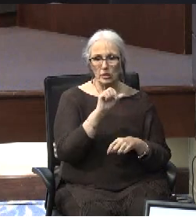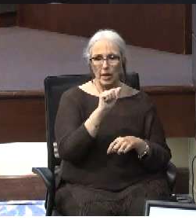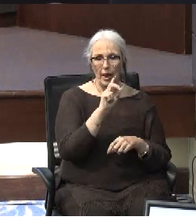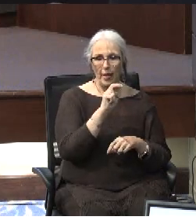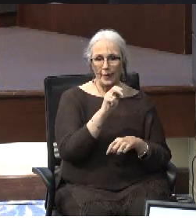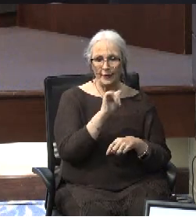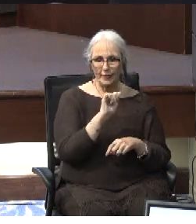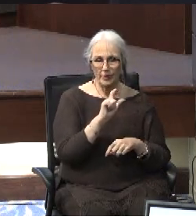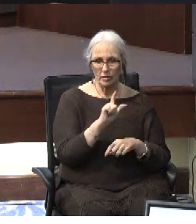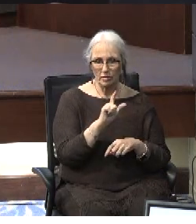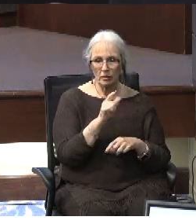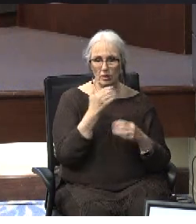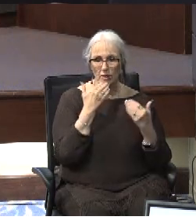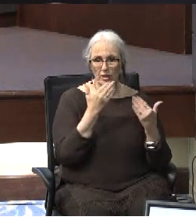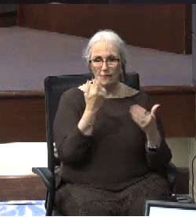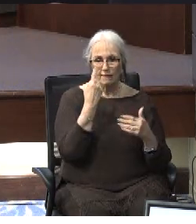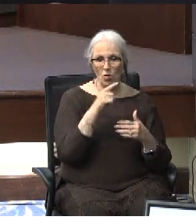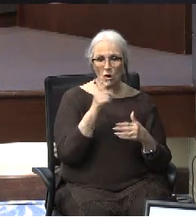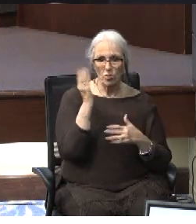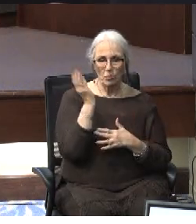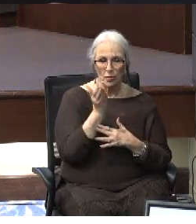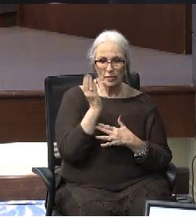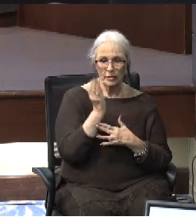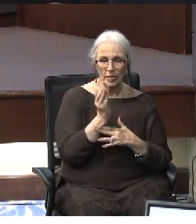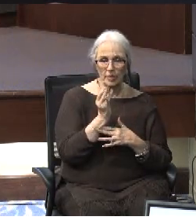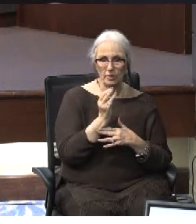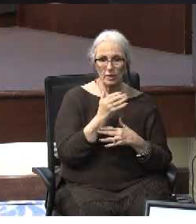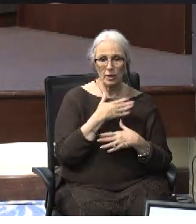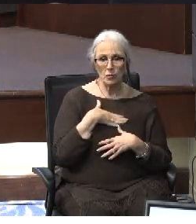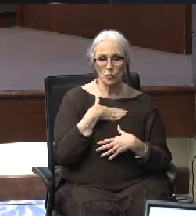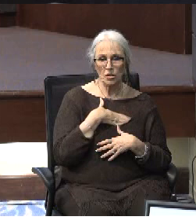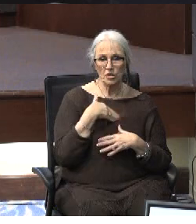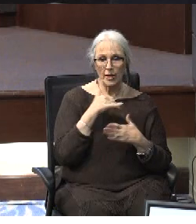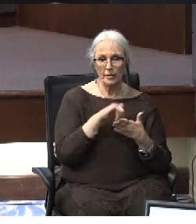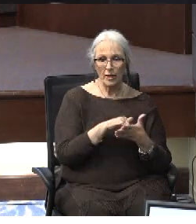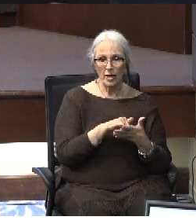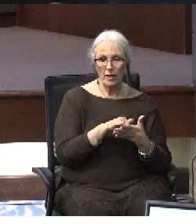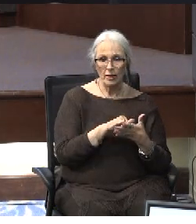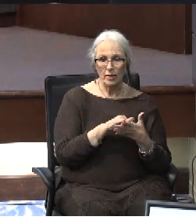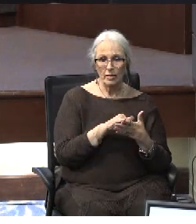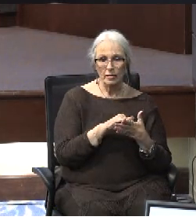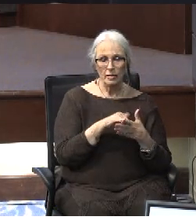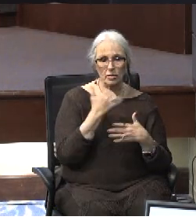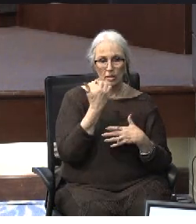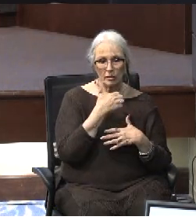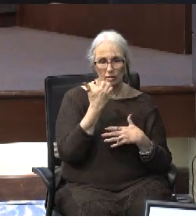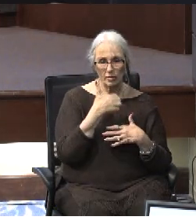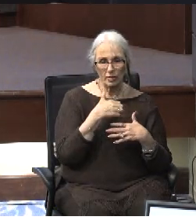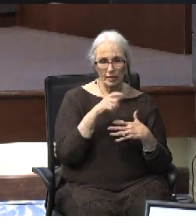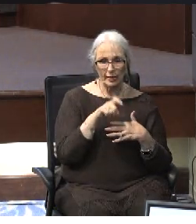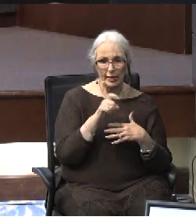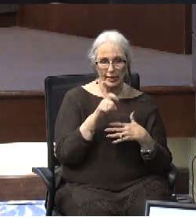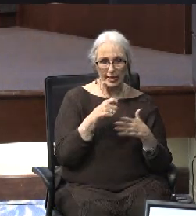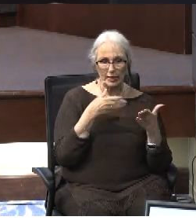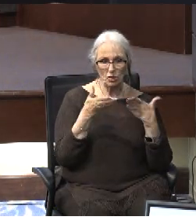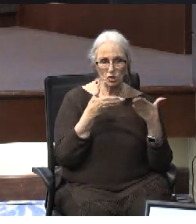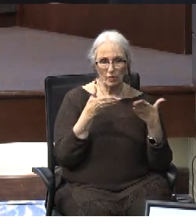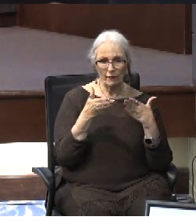today too. Sean, thanks for the presentation. I'm so appreciative of these incredible needed services for